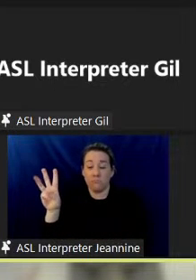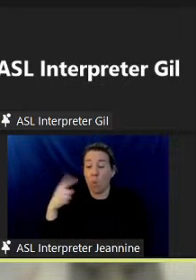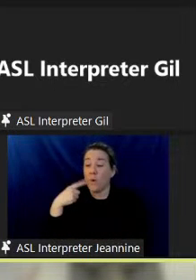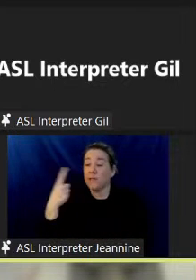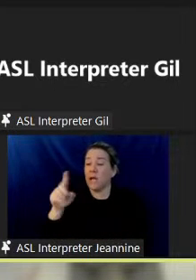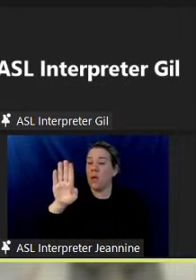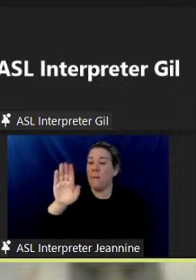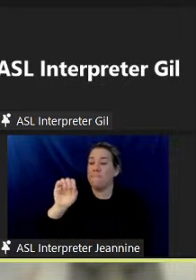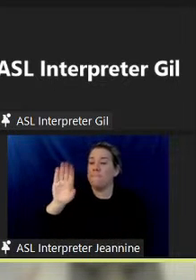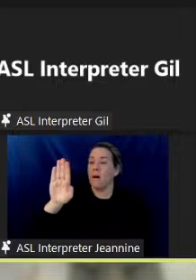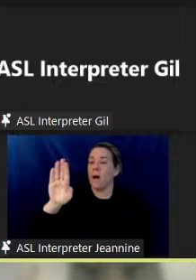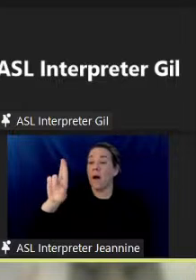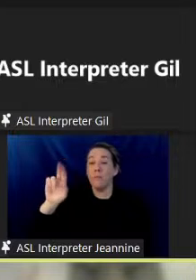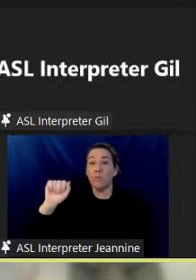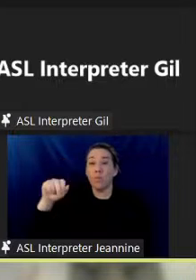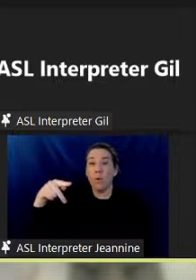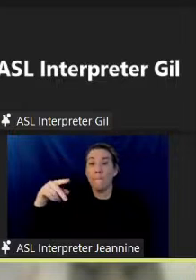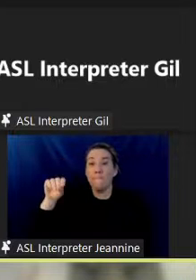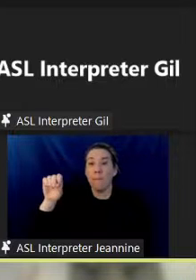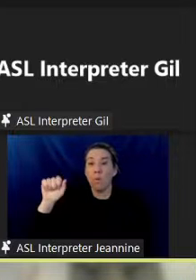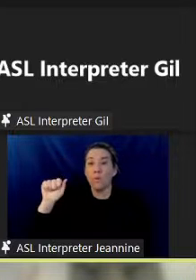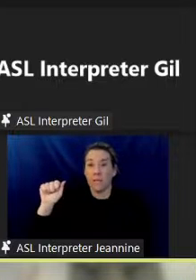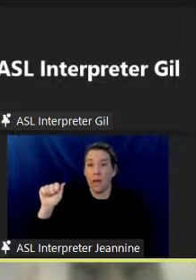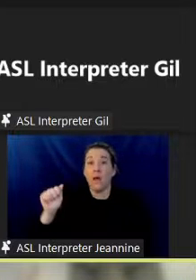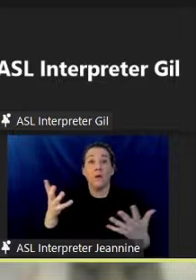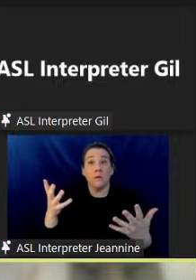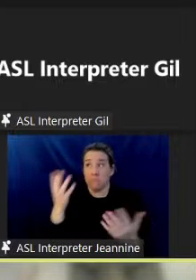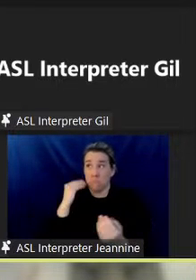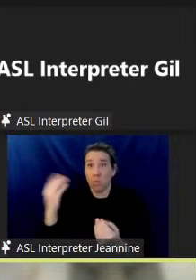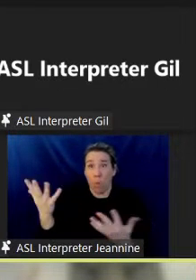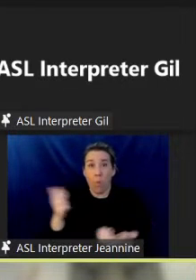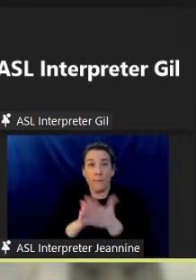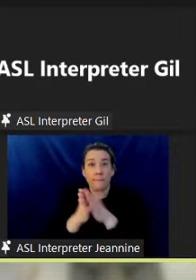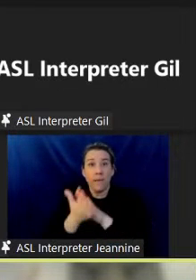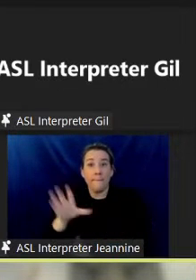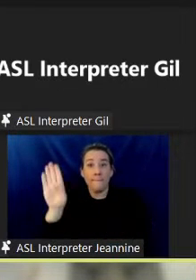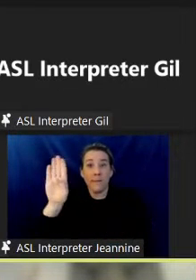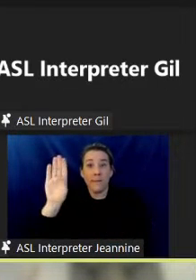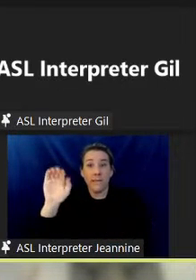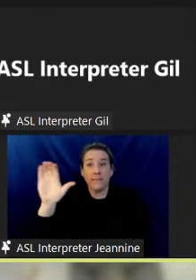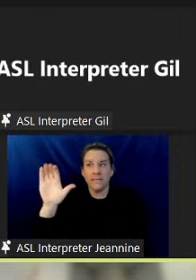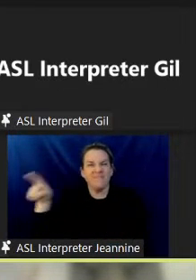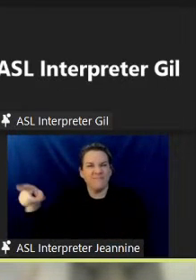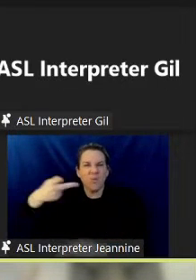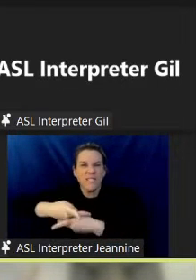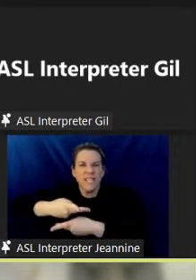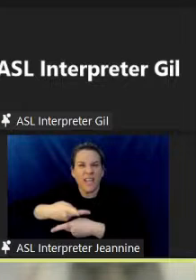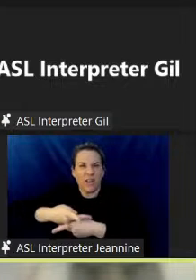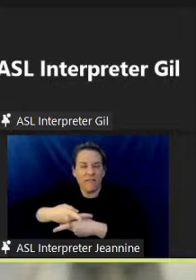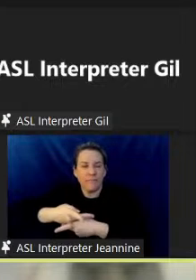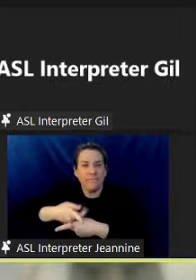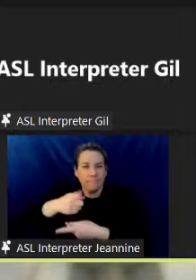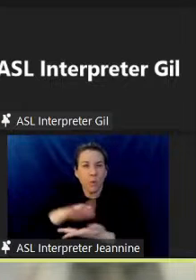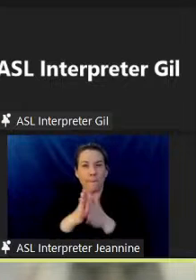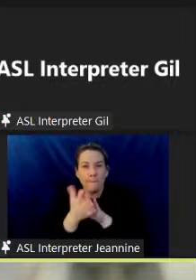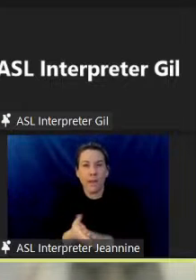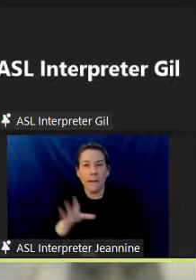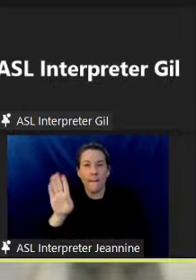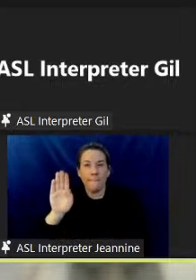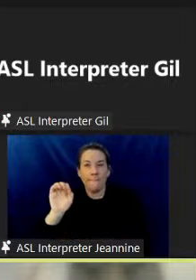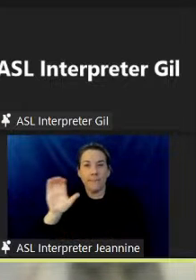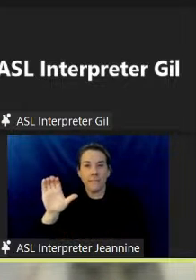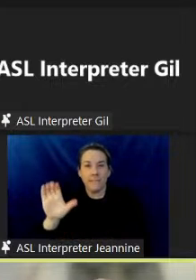know that you're interested in being a BEC, and he'll take care of you. He'll get you hooked up with that.